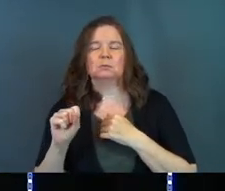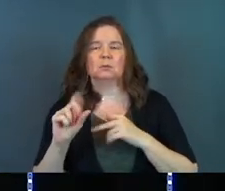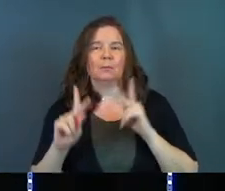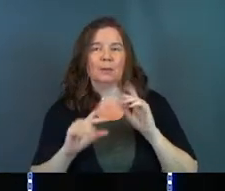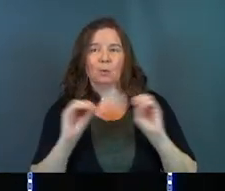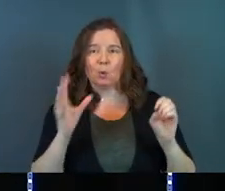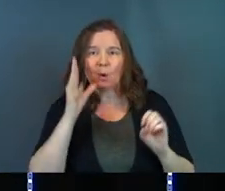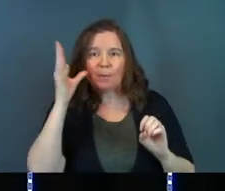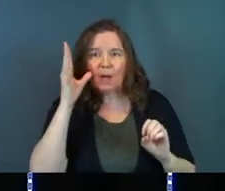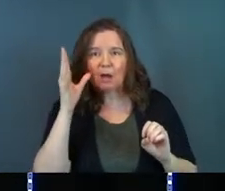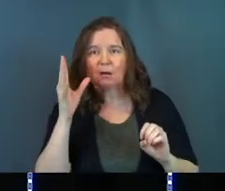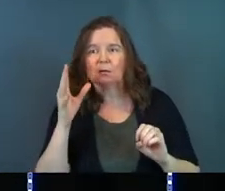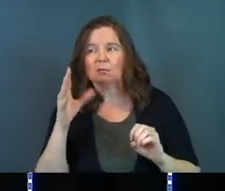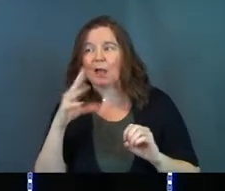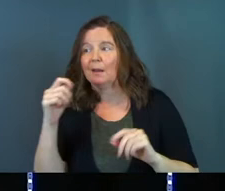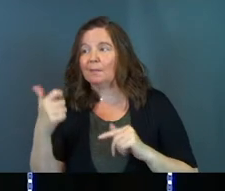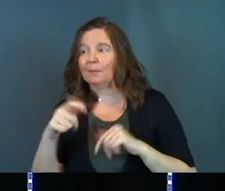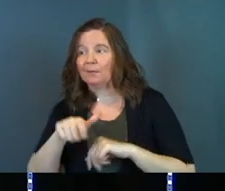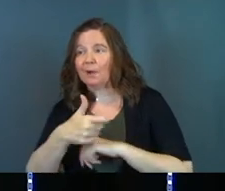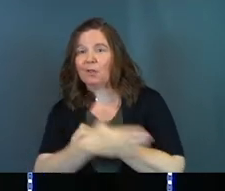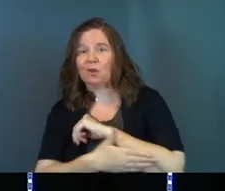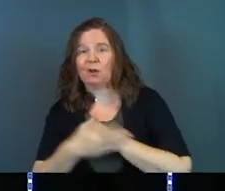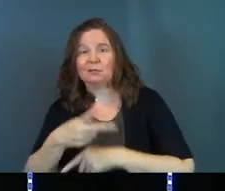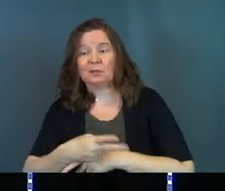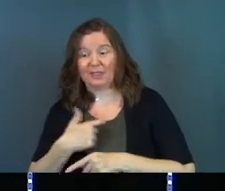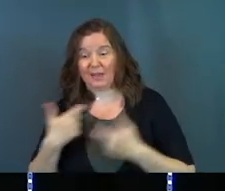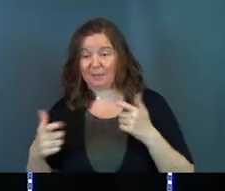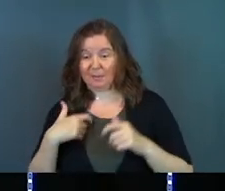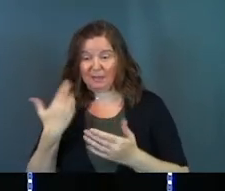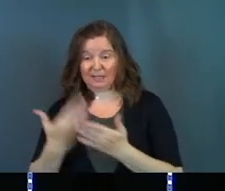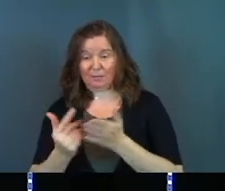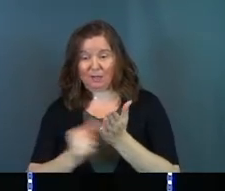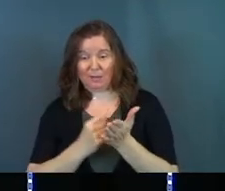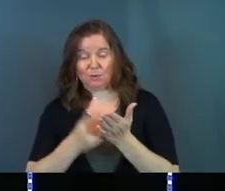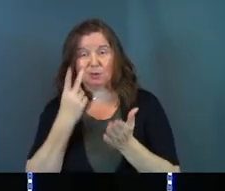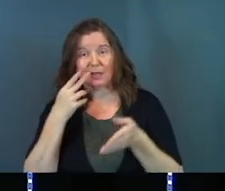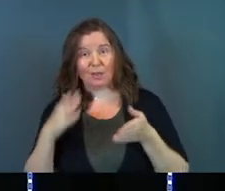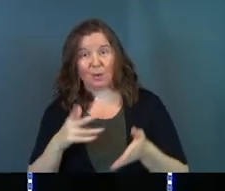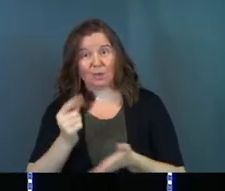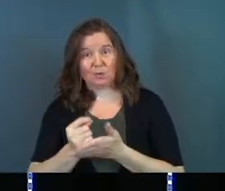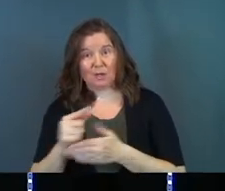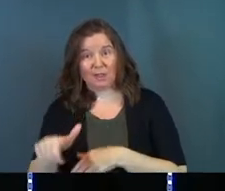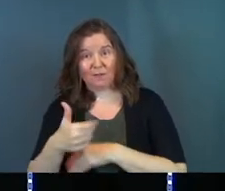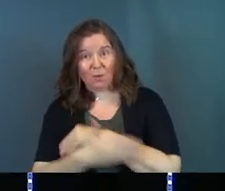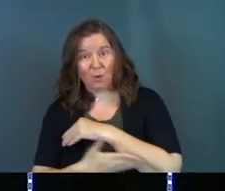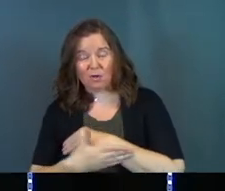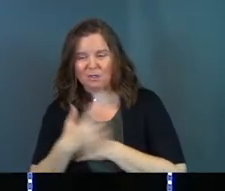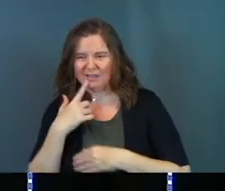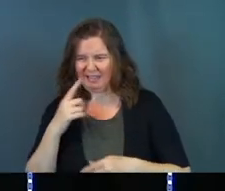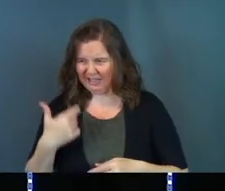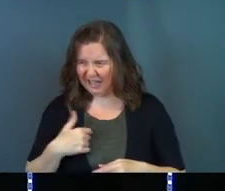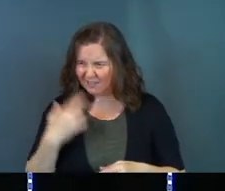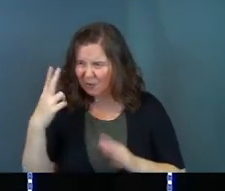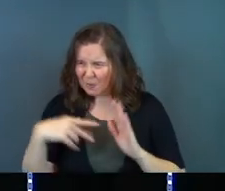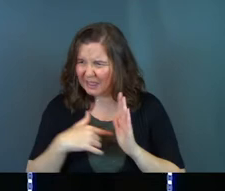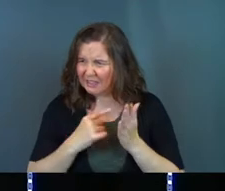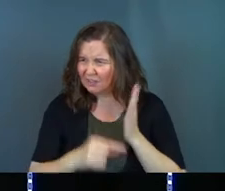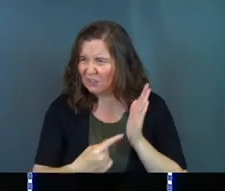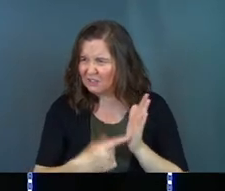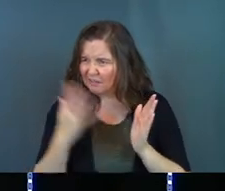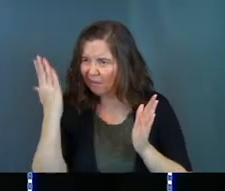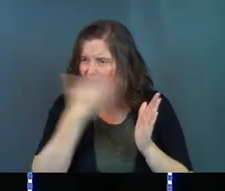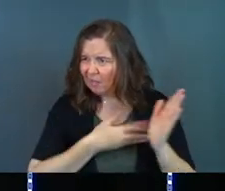in need, and the foreigner. And that's big, the foreigner. Because by the time you get to the Gospels and you see the way that they're treating the foreigners, you're like, did they even read this